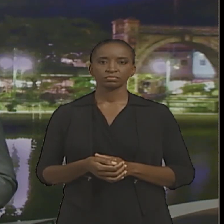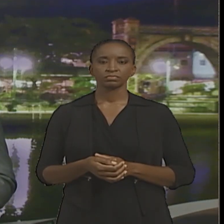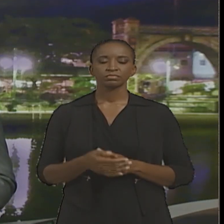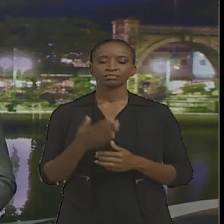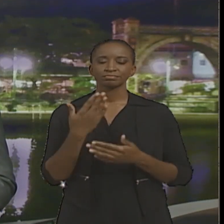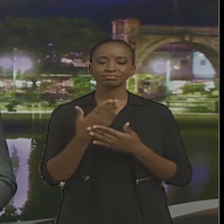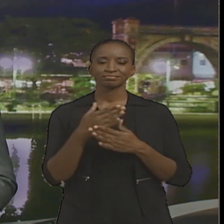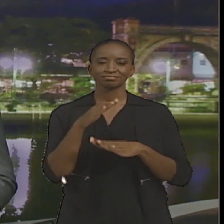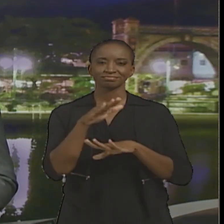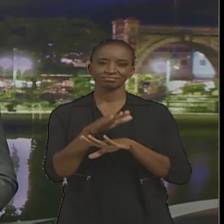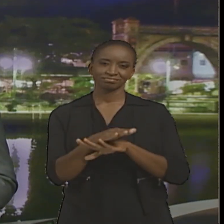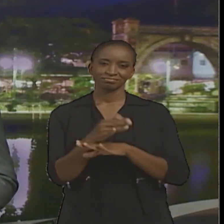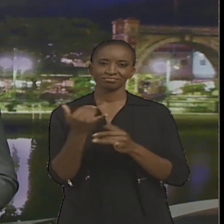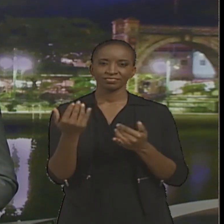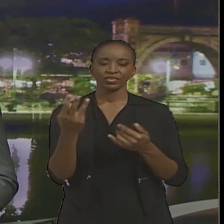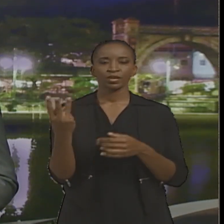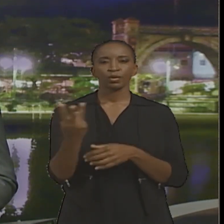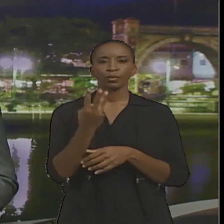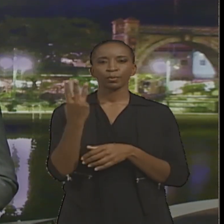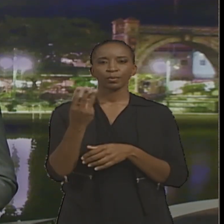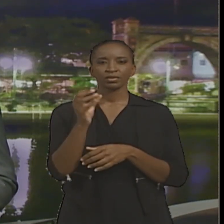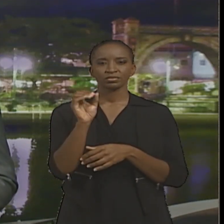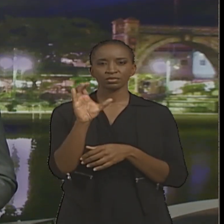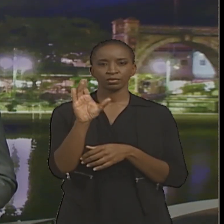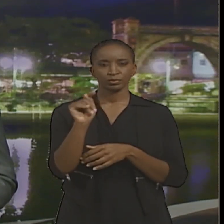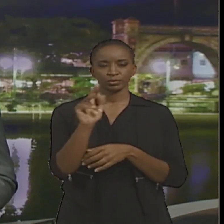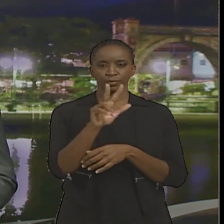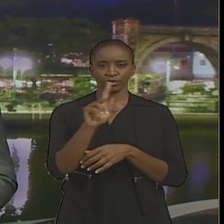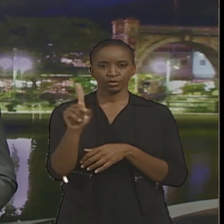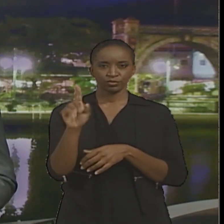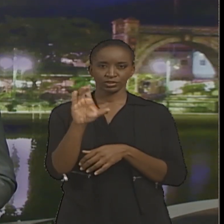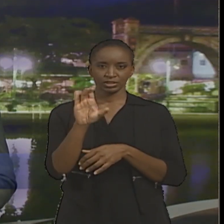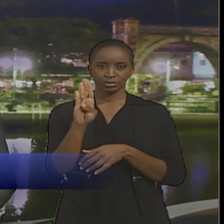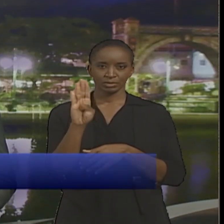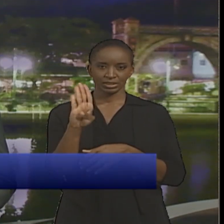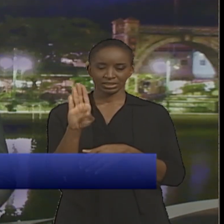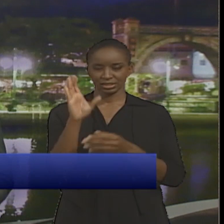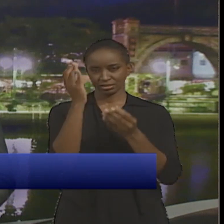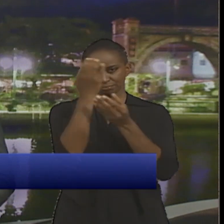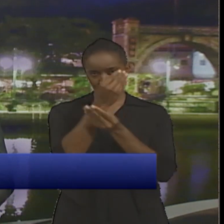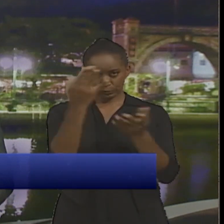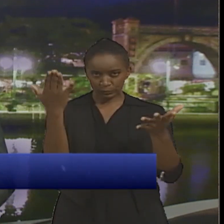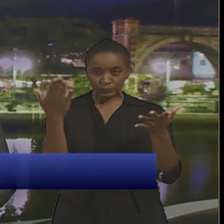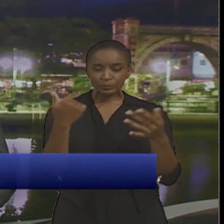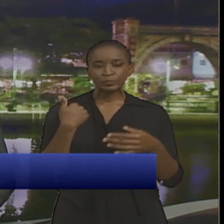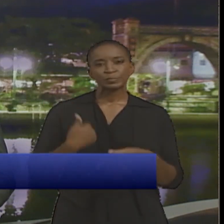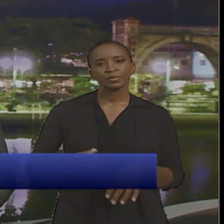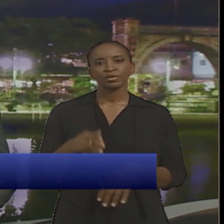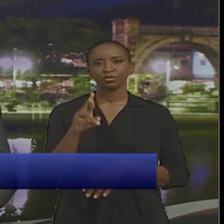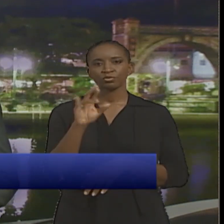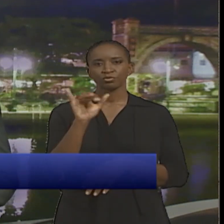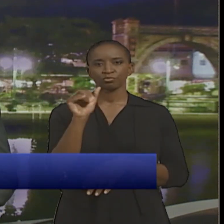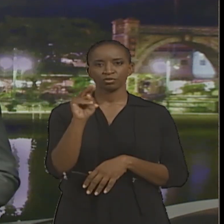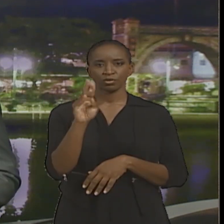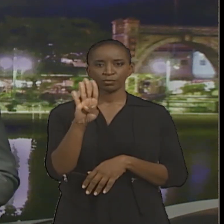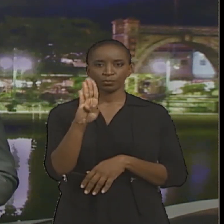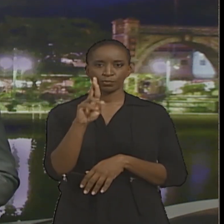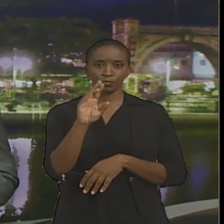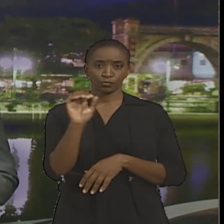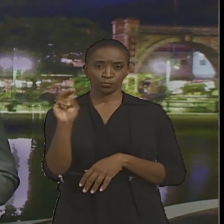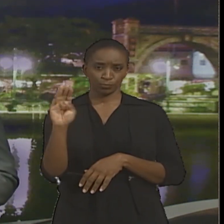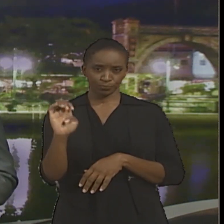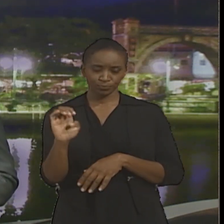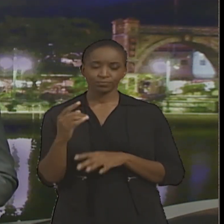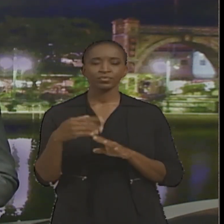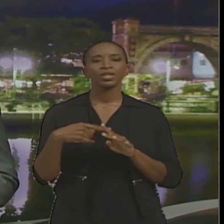A very good evening to you with the Wednesday, October 31st edition of the CBC Evening News. I'm Ryan Broom and our top story. From next